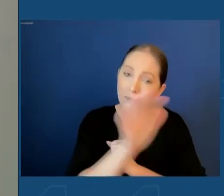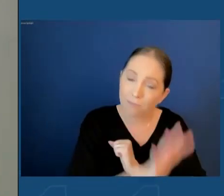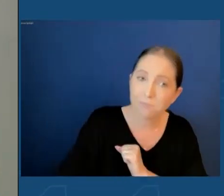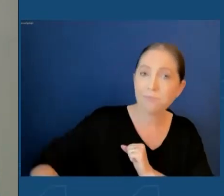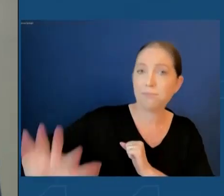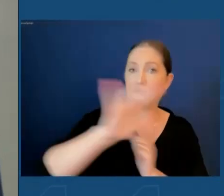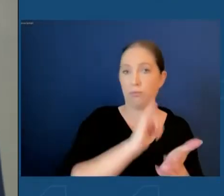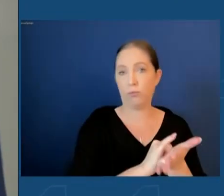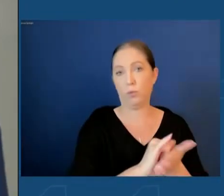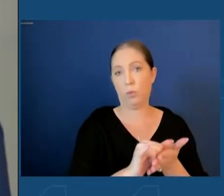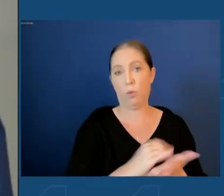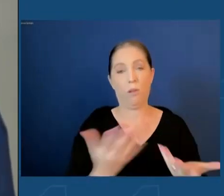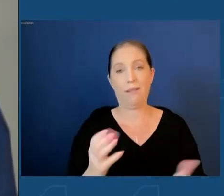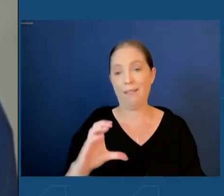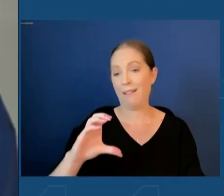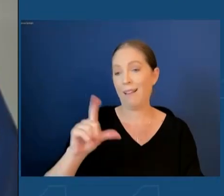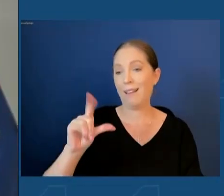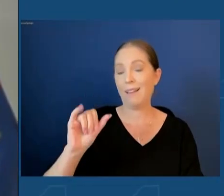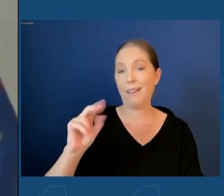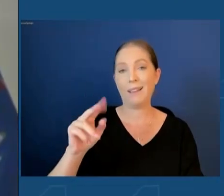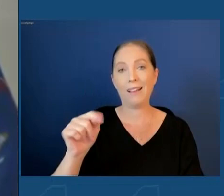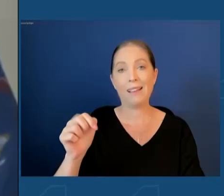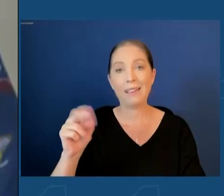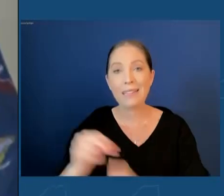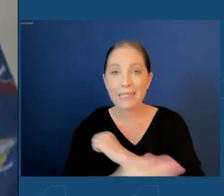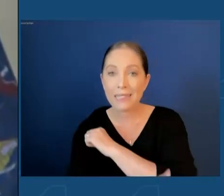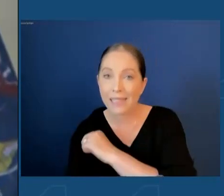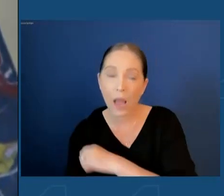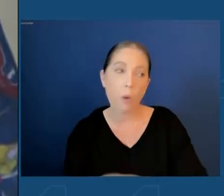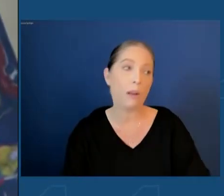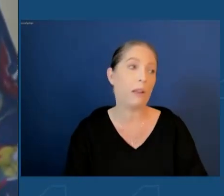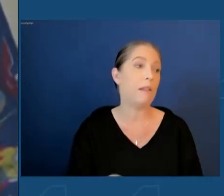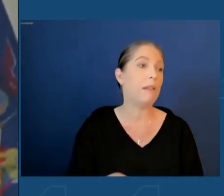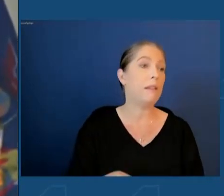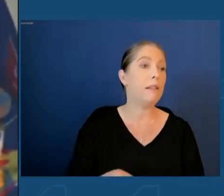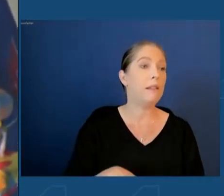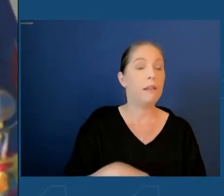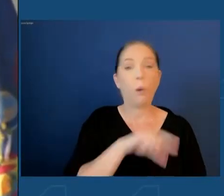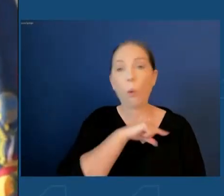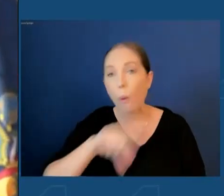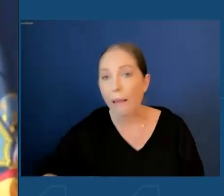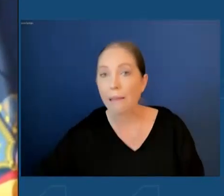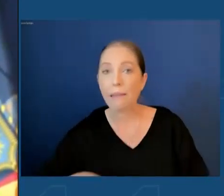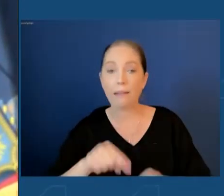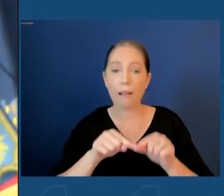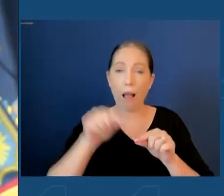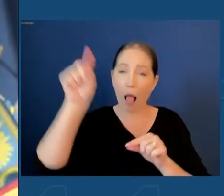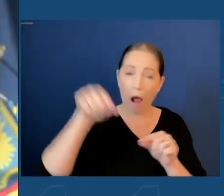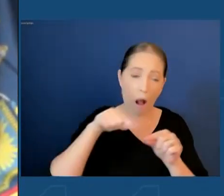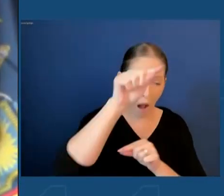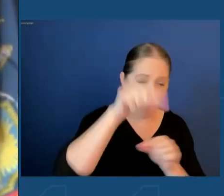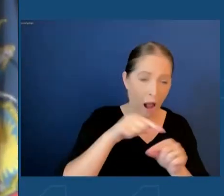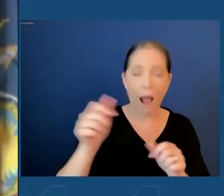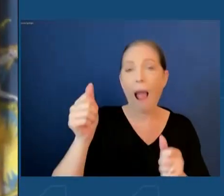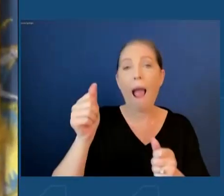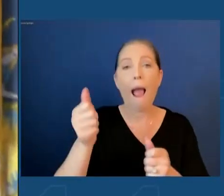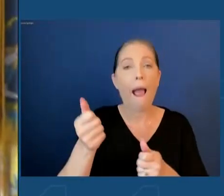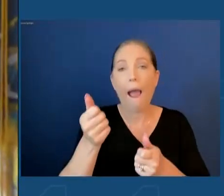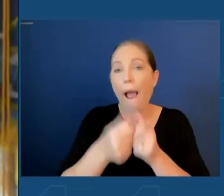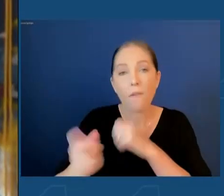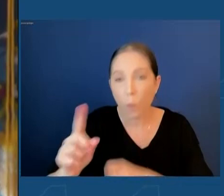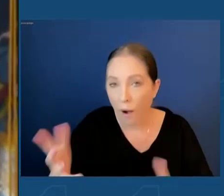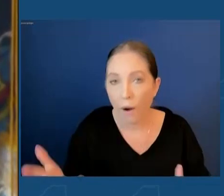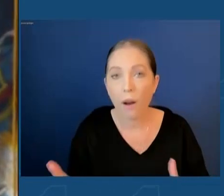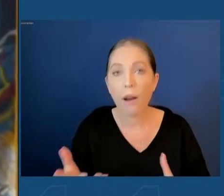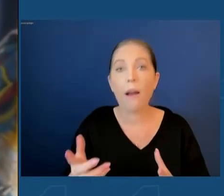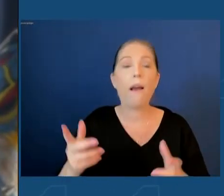County to Brooklyn to Queens, and being all over and making sure every detail is followed, every T's